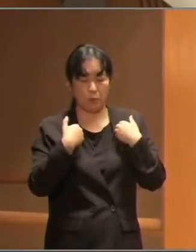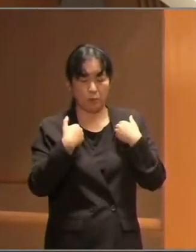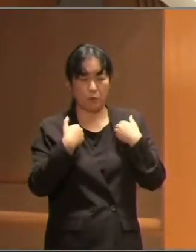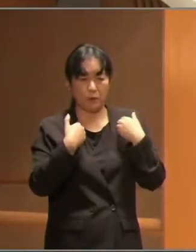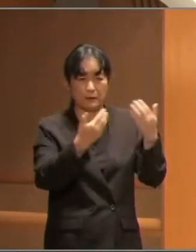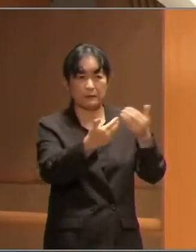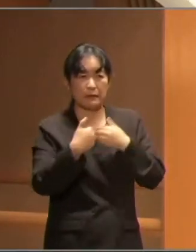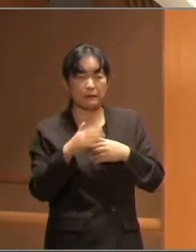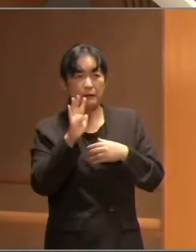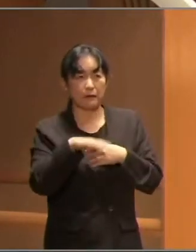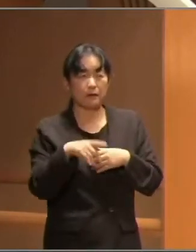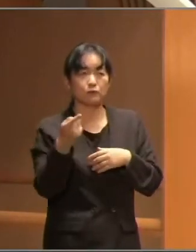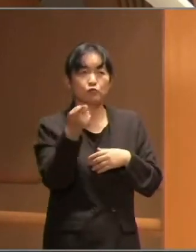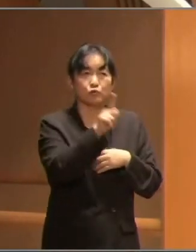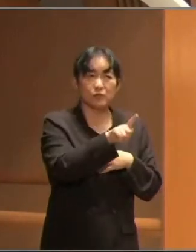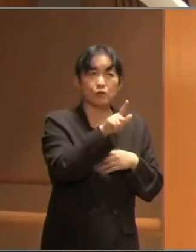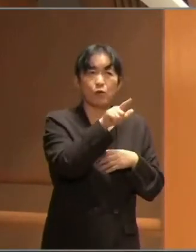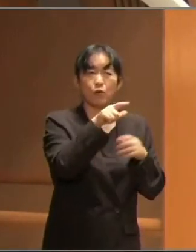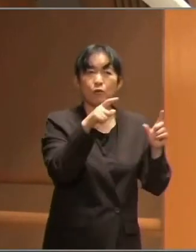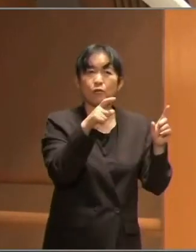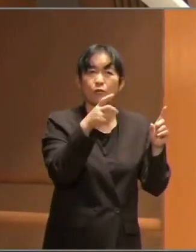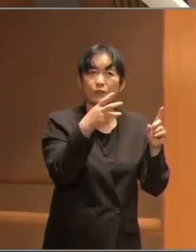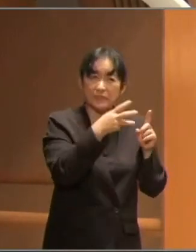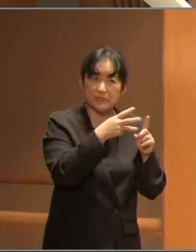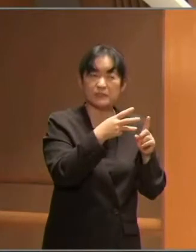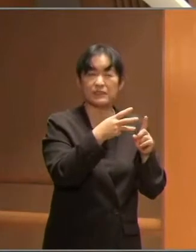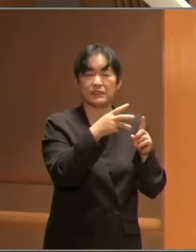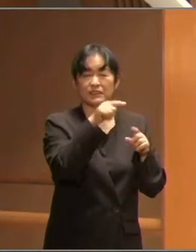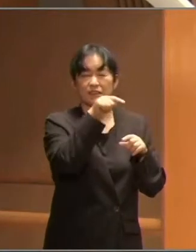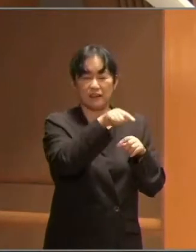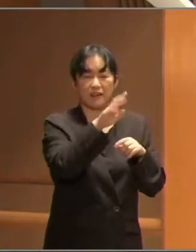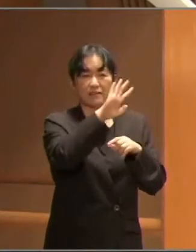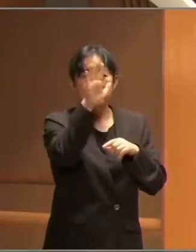And then after that,